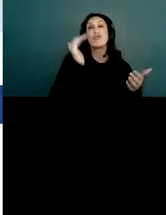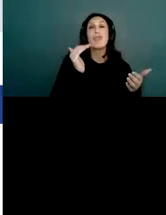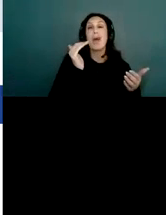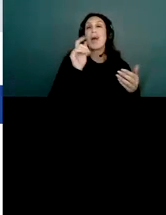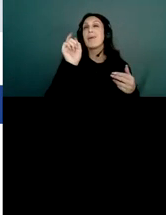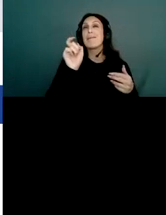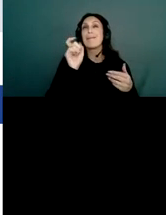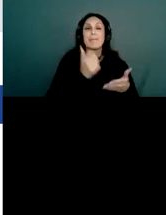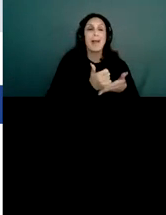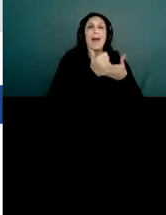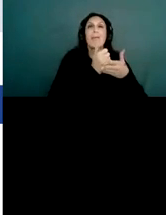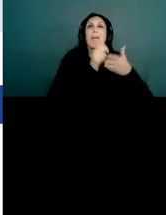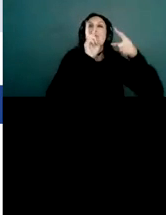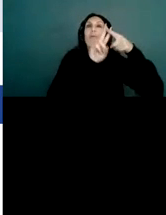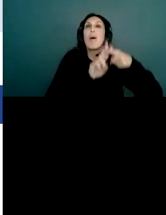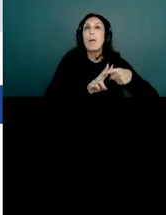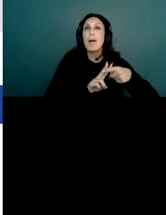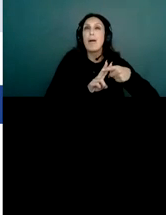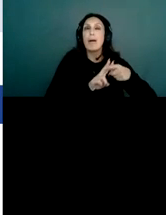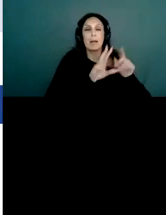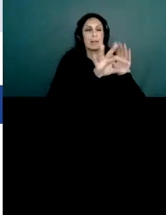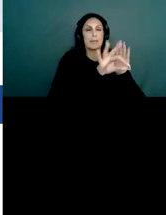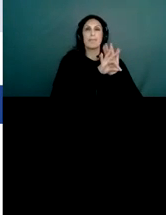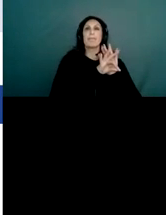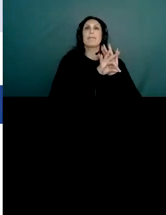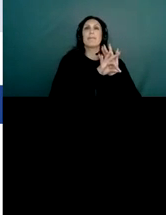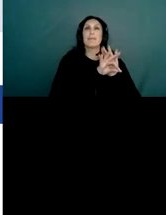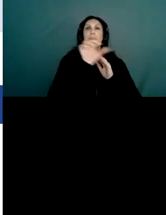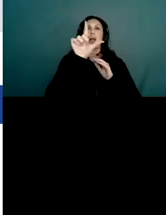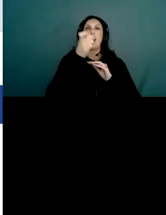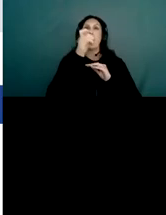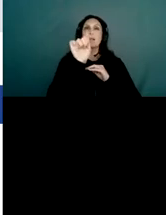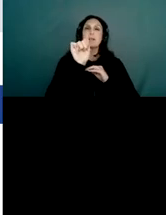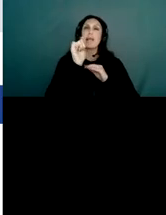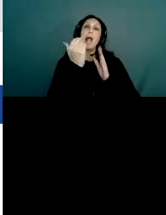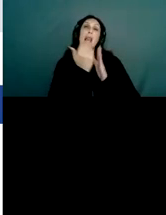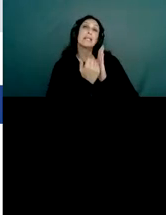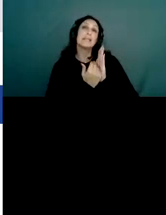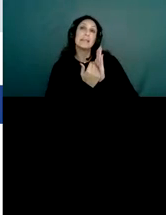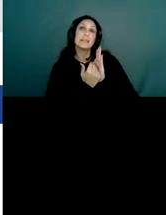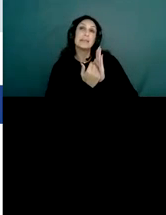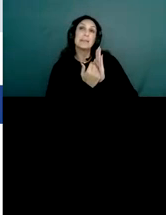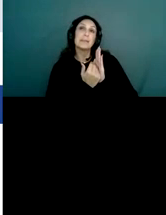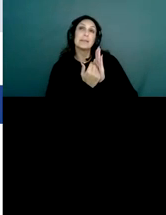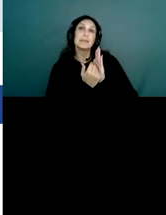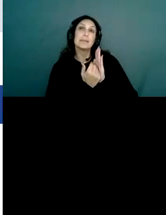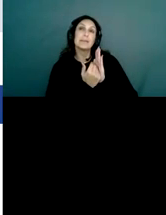vocabulary, they can select a Lexia lesson, and based on exactly what has been pinpointed,